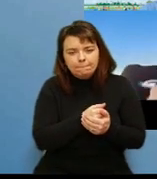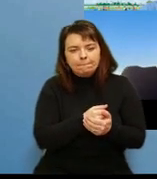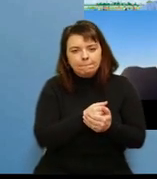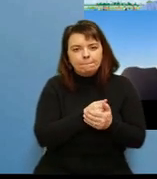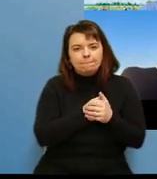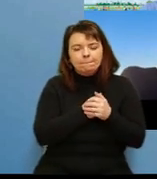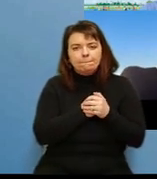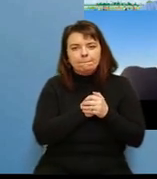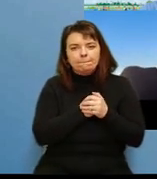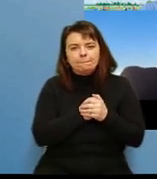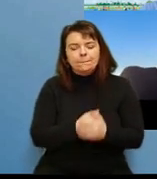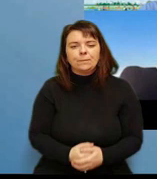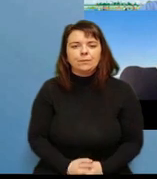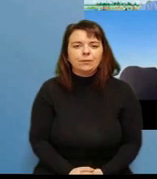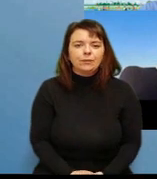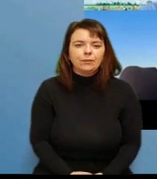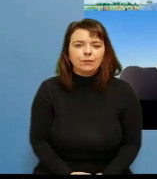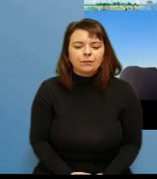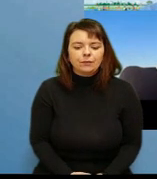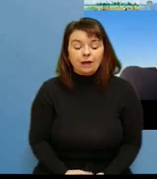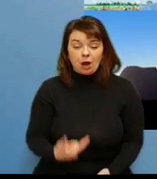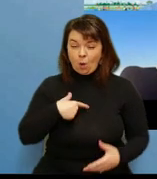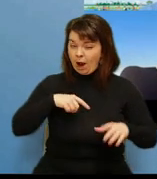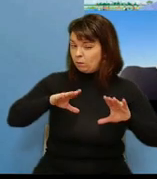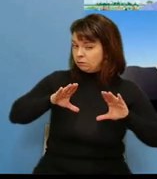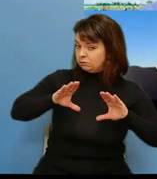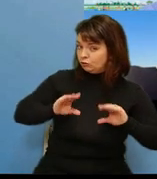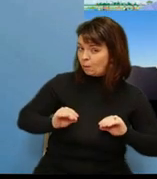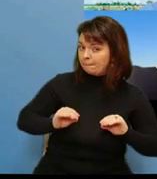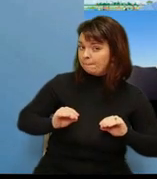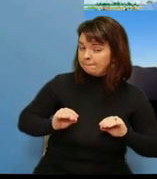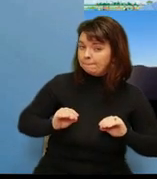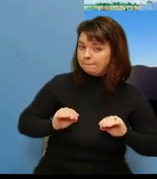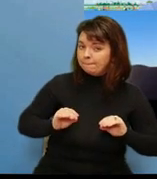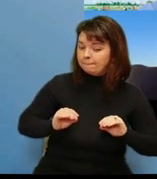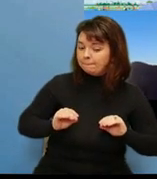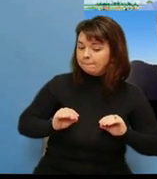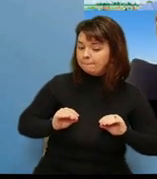that we've also seen around inadequate providers.